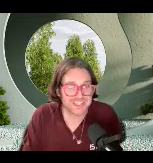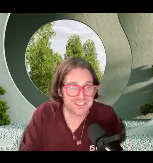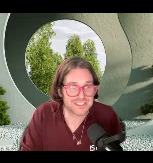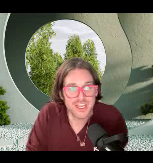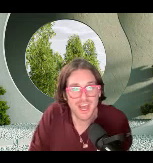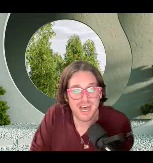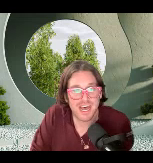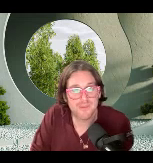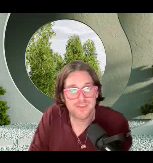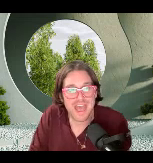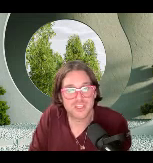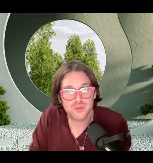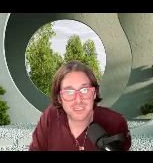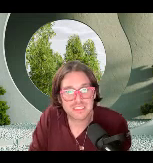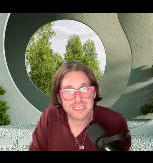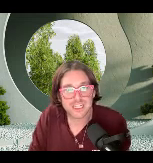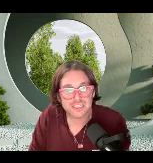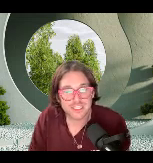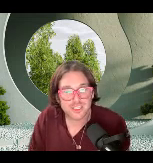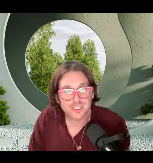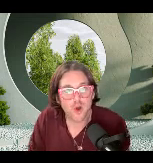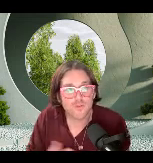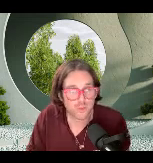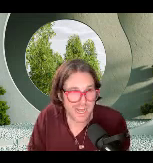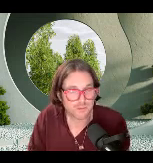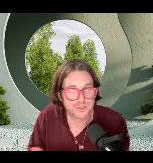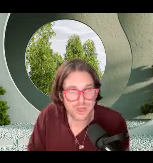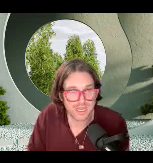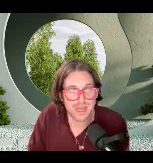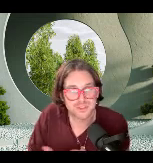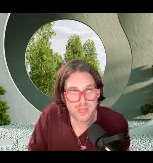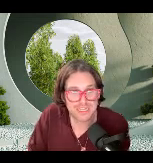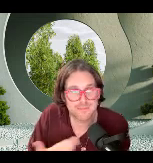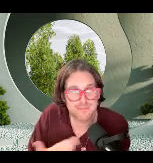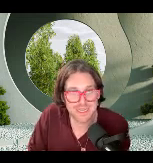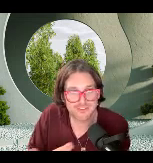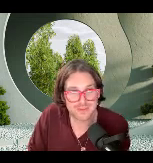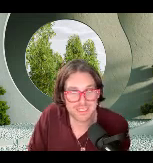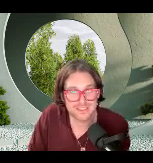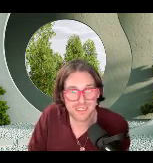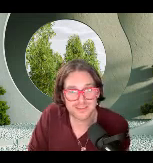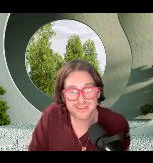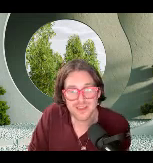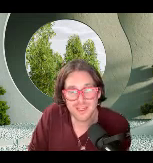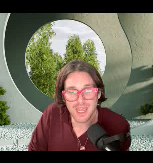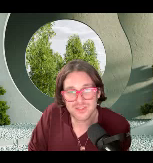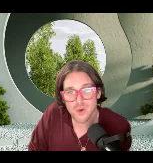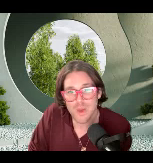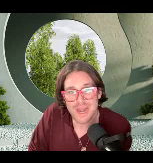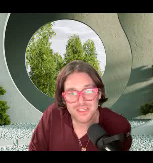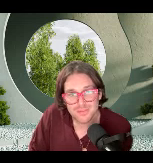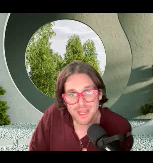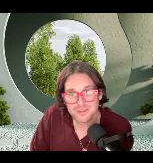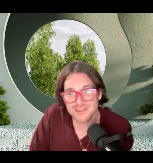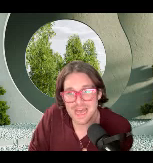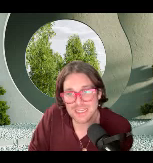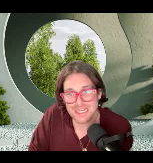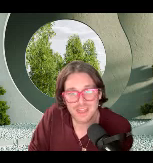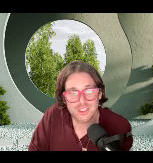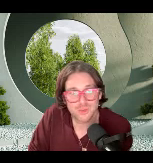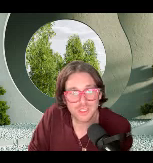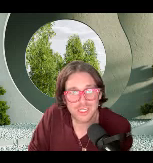that I have this year that you could get a little overwhelmed when it comes trying to meet everybody's needs. And so when I do